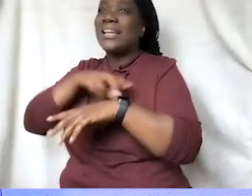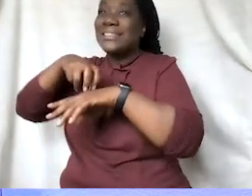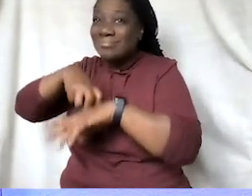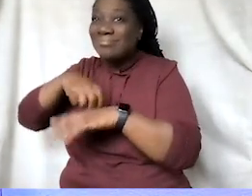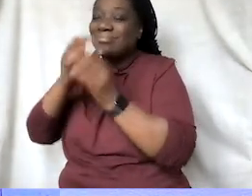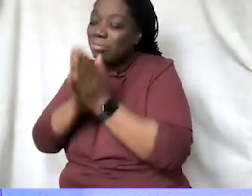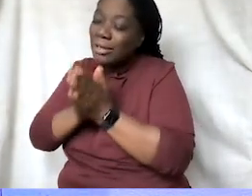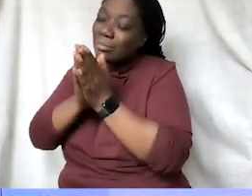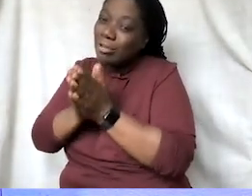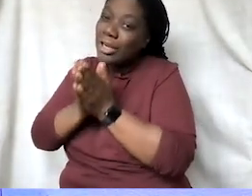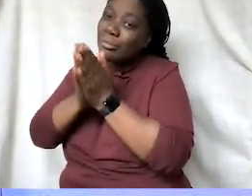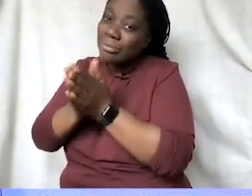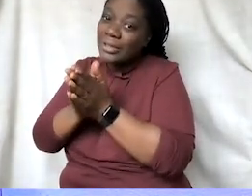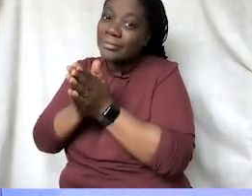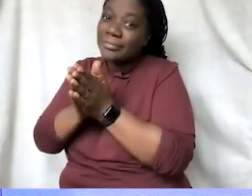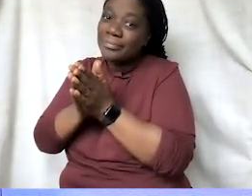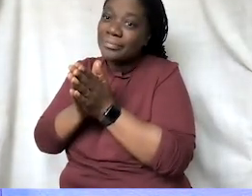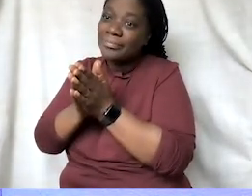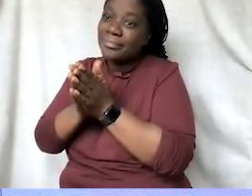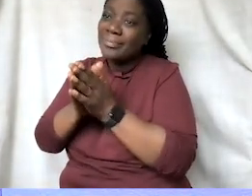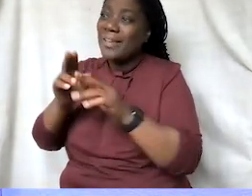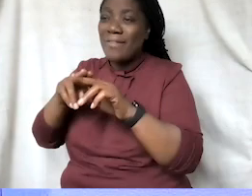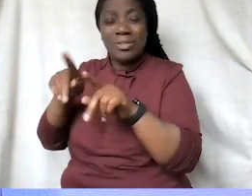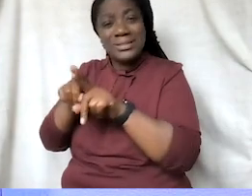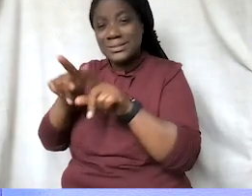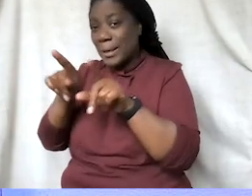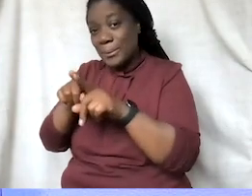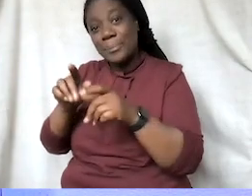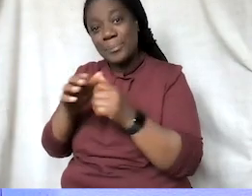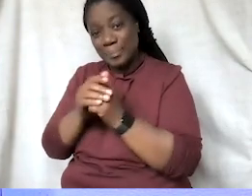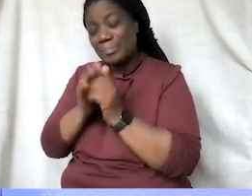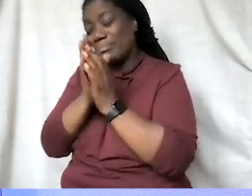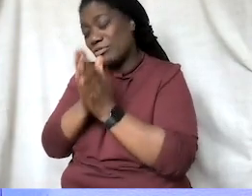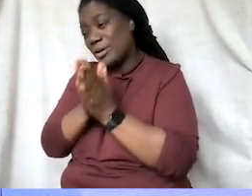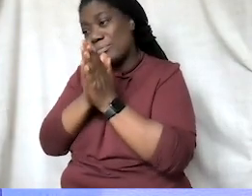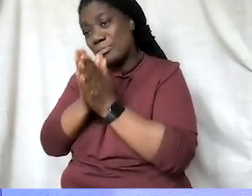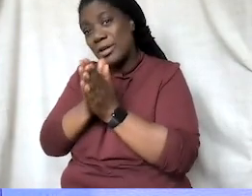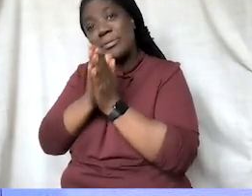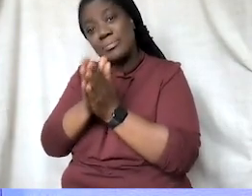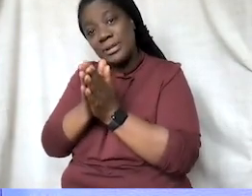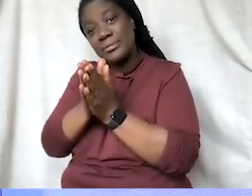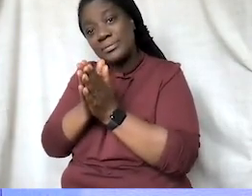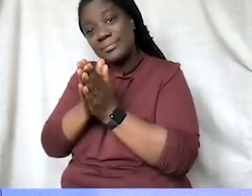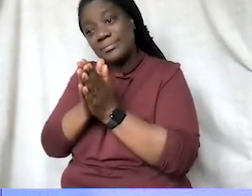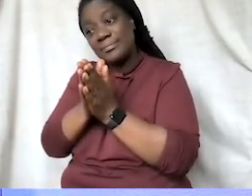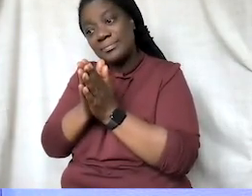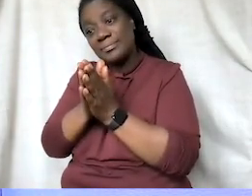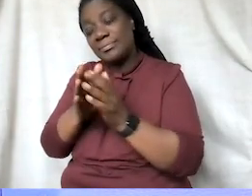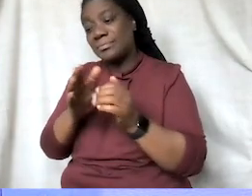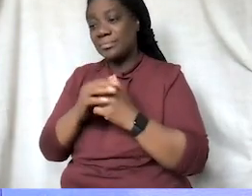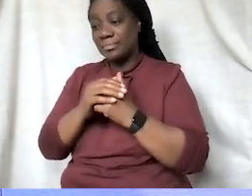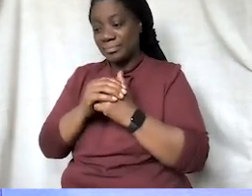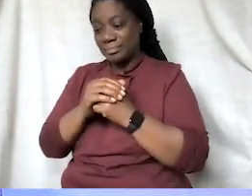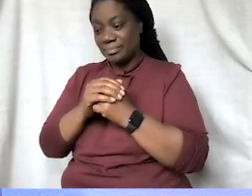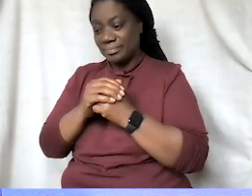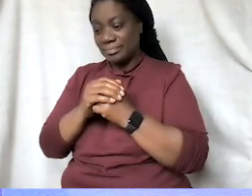Thank God there are some fathers who are bruising their knees praying, but prayer. Prayer makes